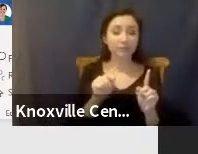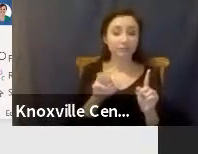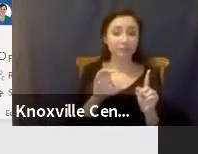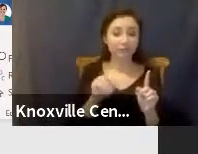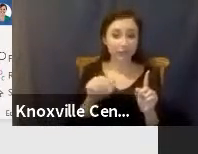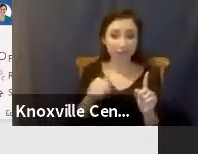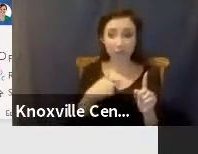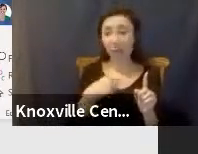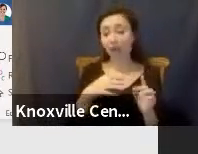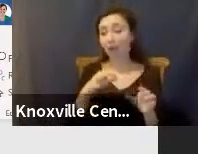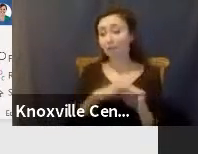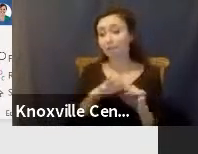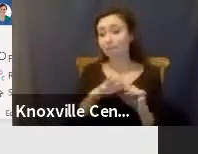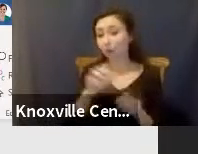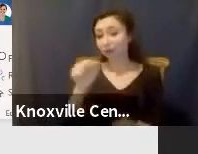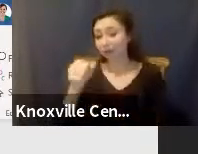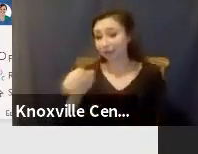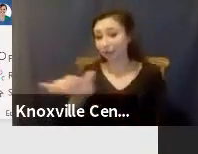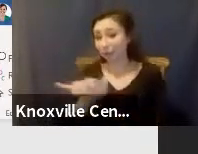yes too, Dr. Buchanan.